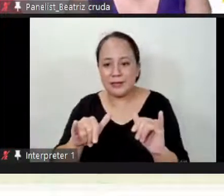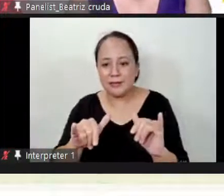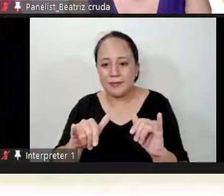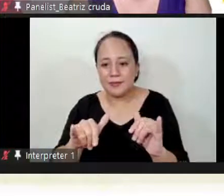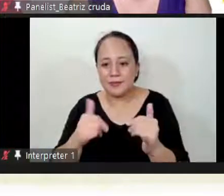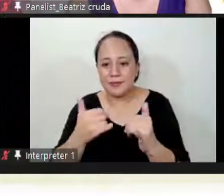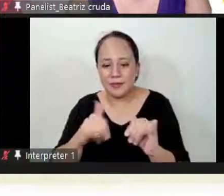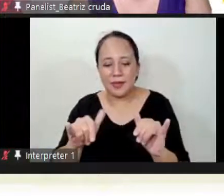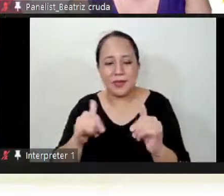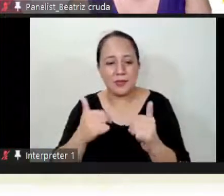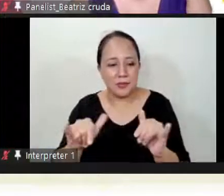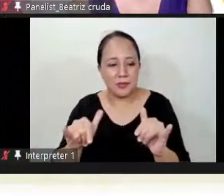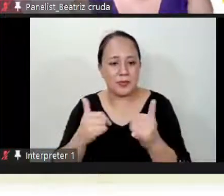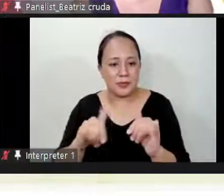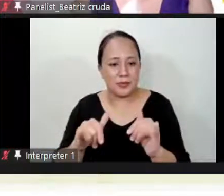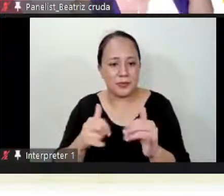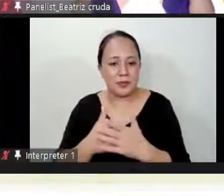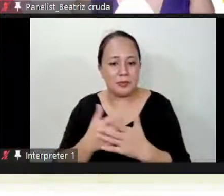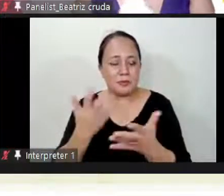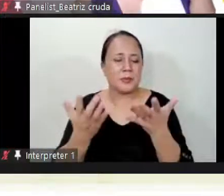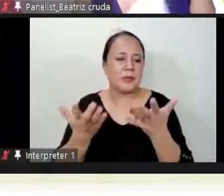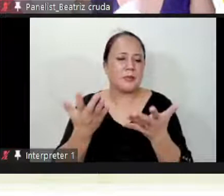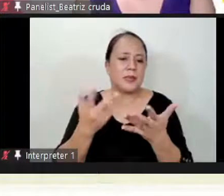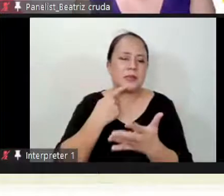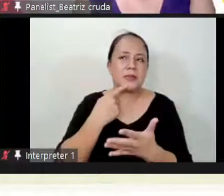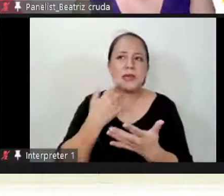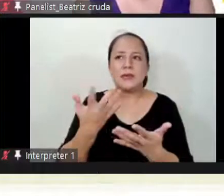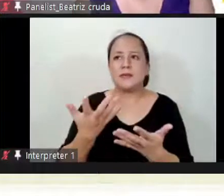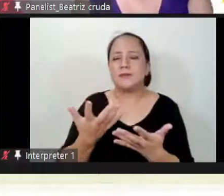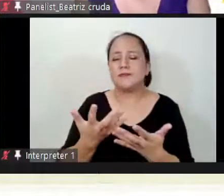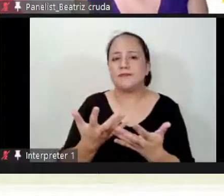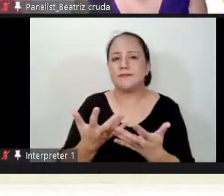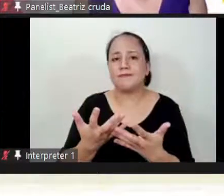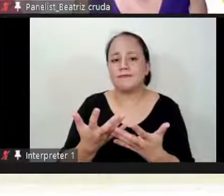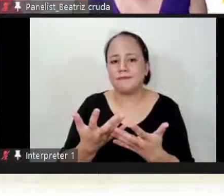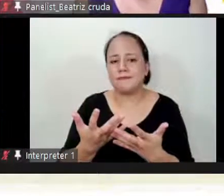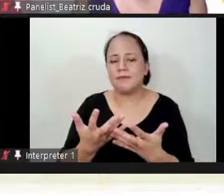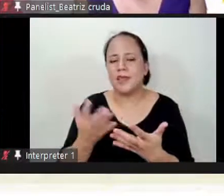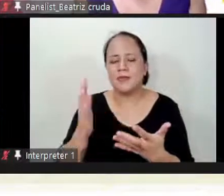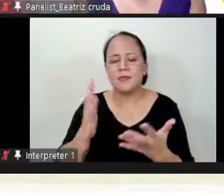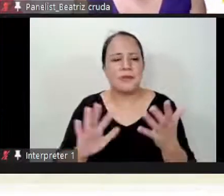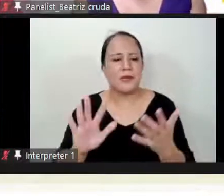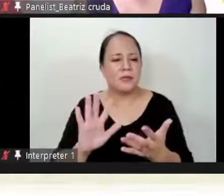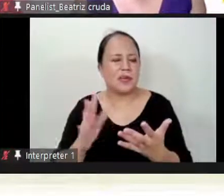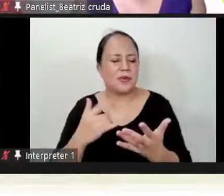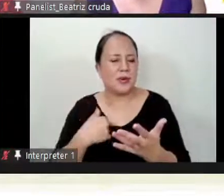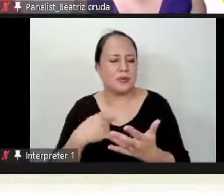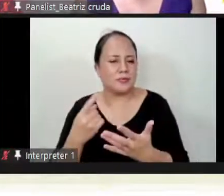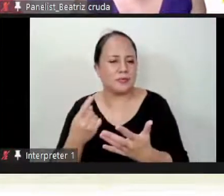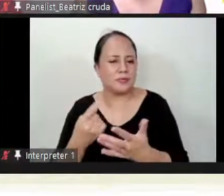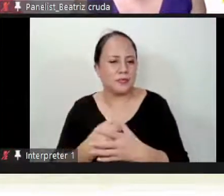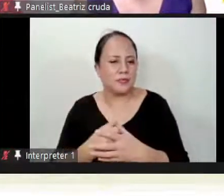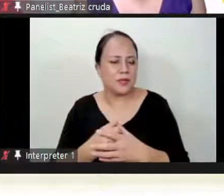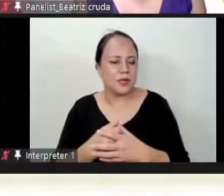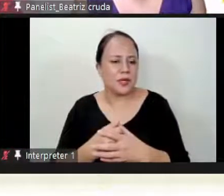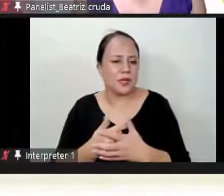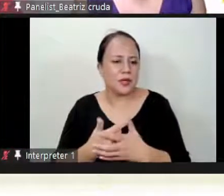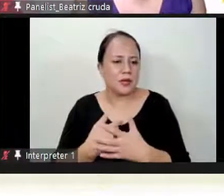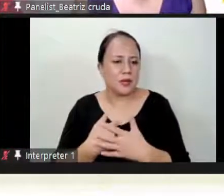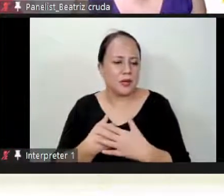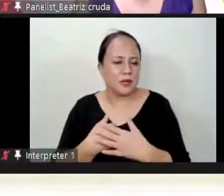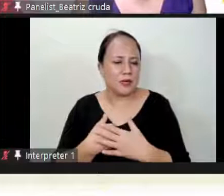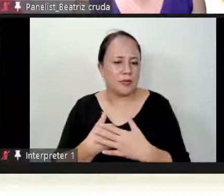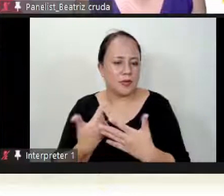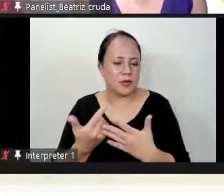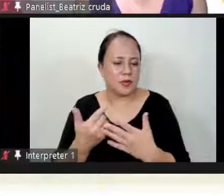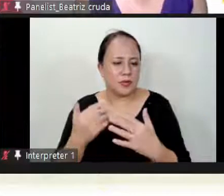something about it. I would probably say perhaps one of the achievables will be in